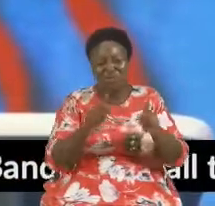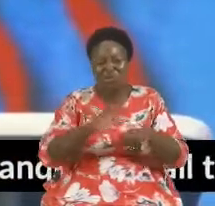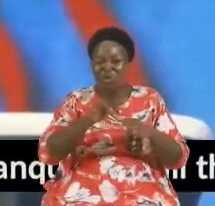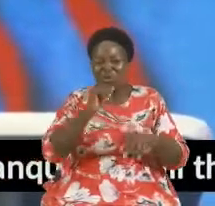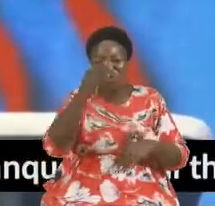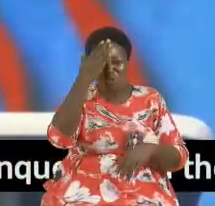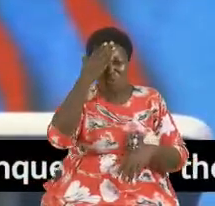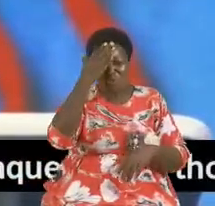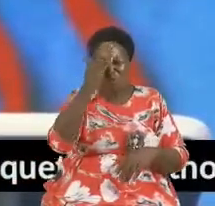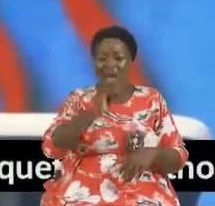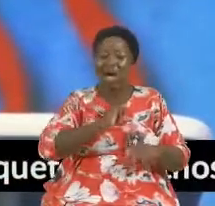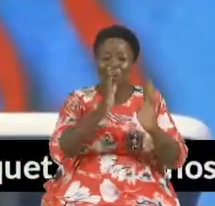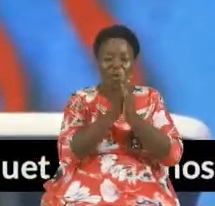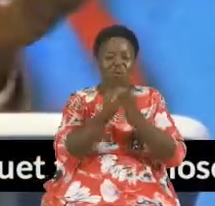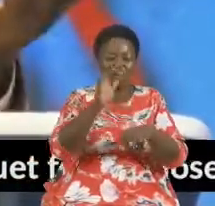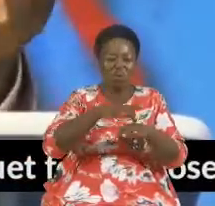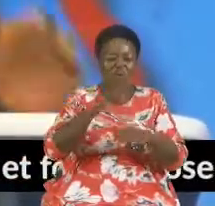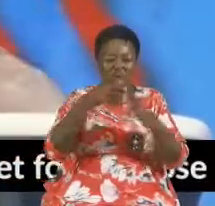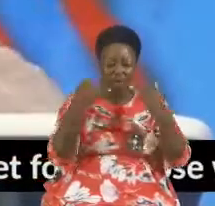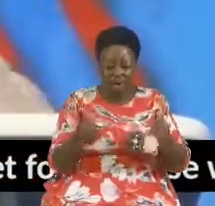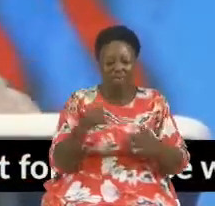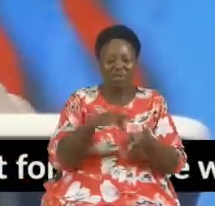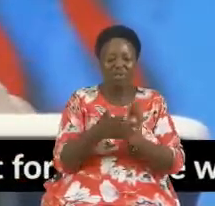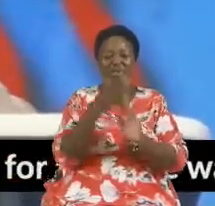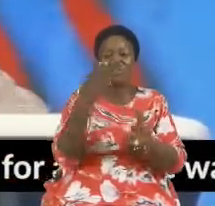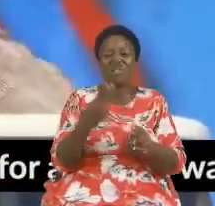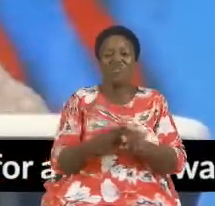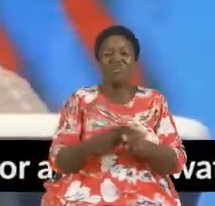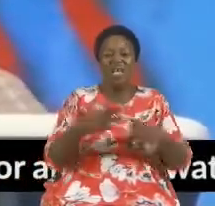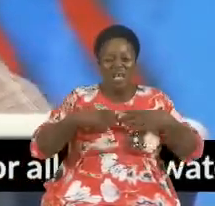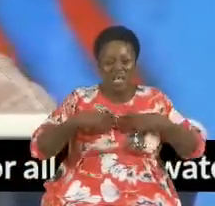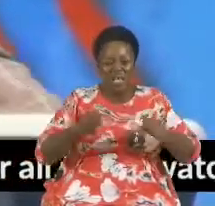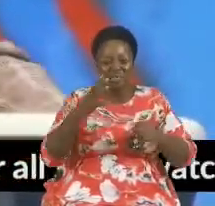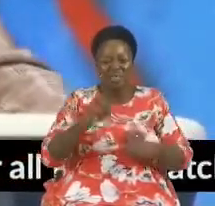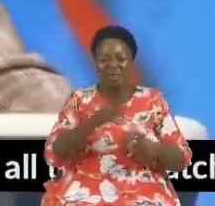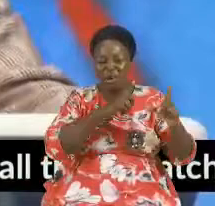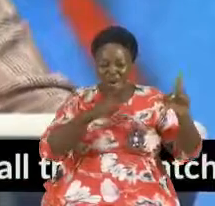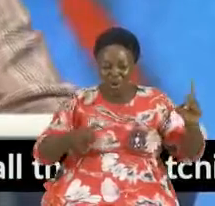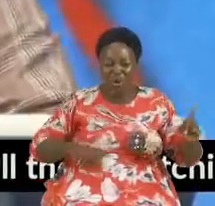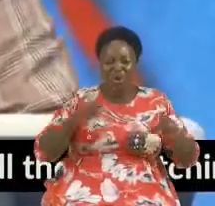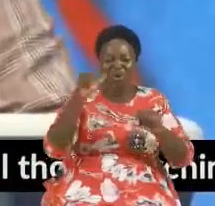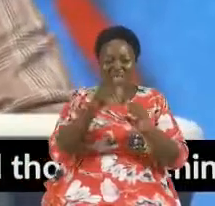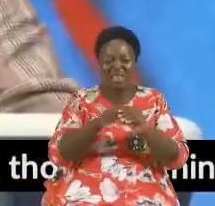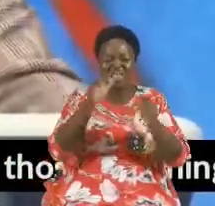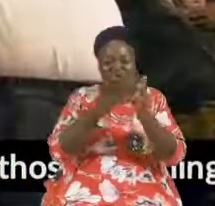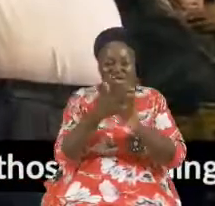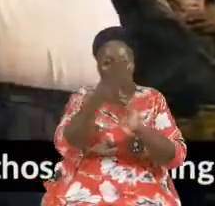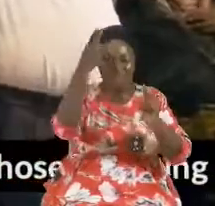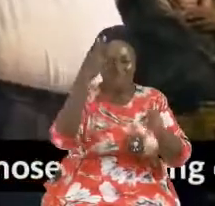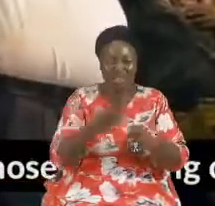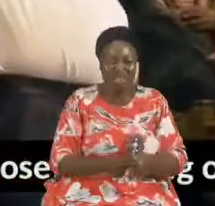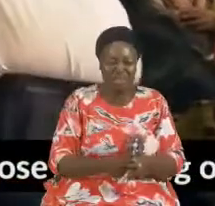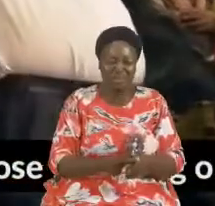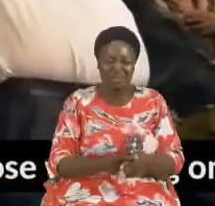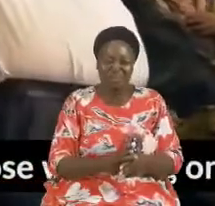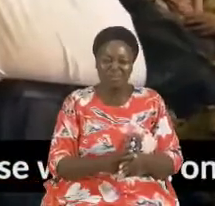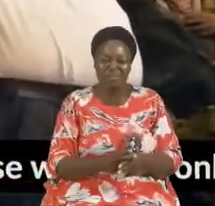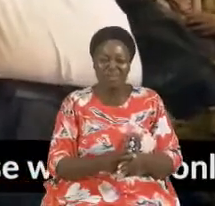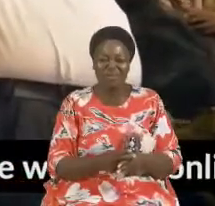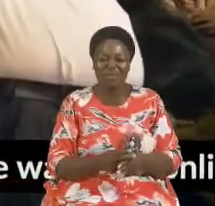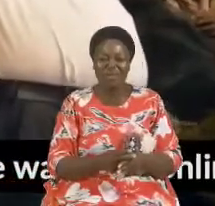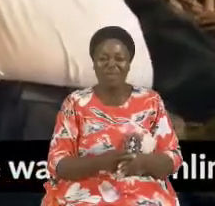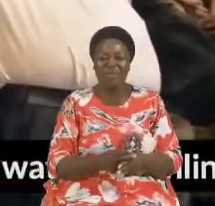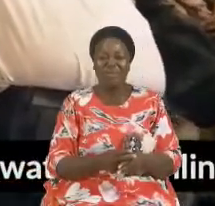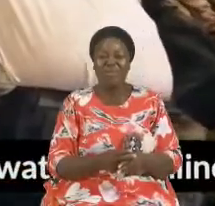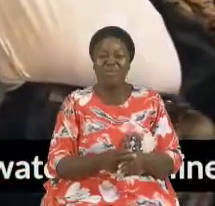the people know, what other people may not know. I pray you touch them right now. Heal them,